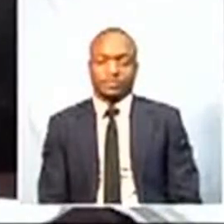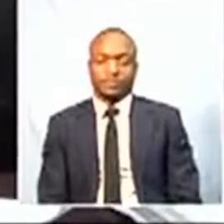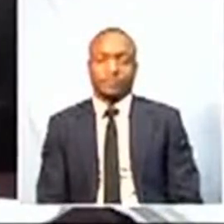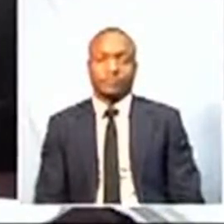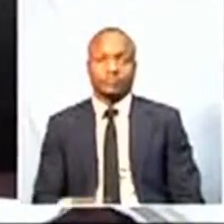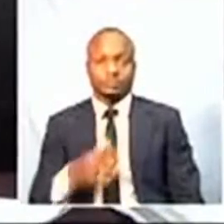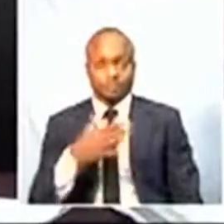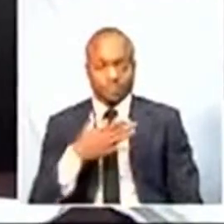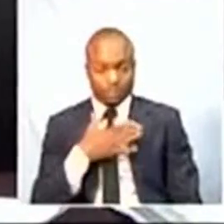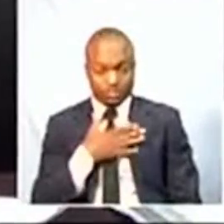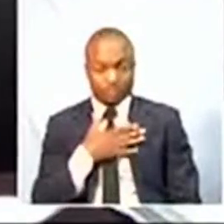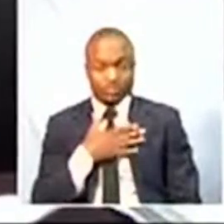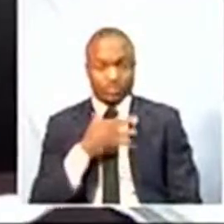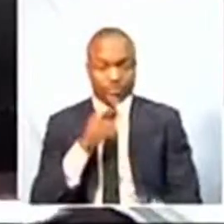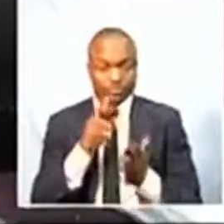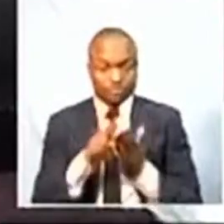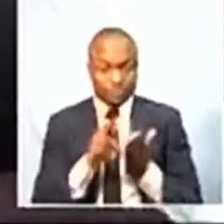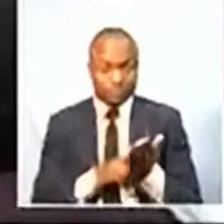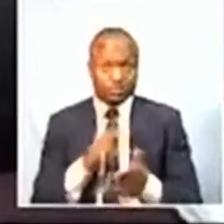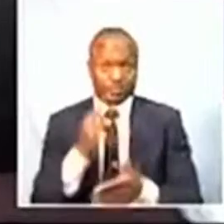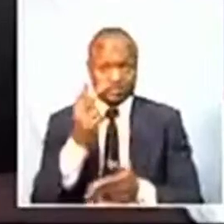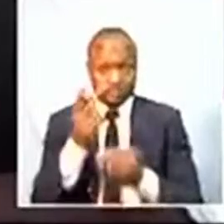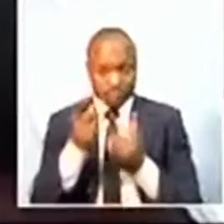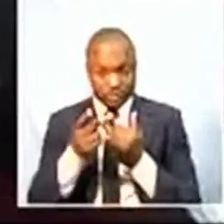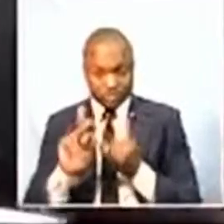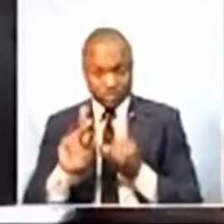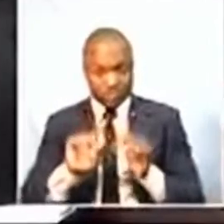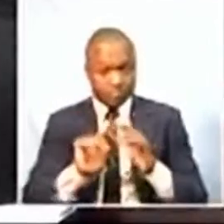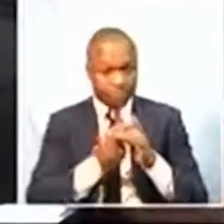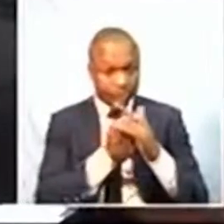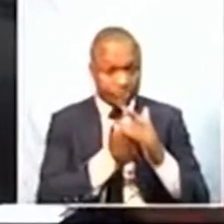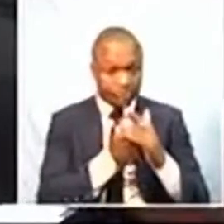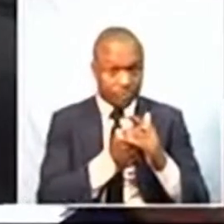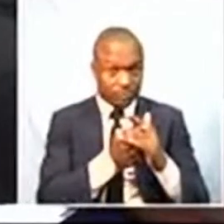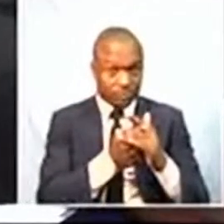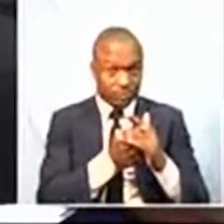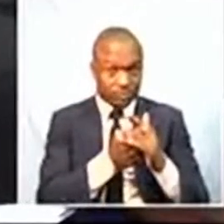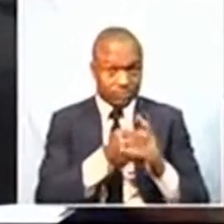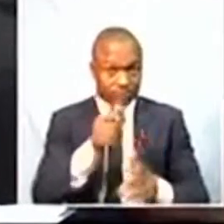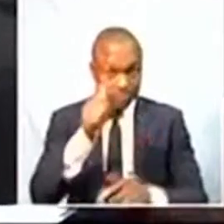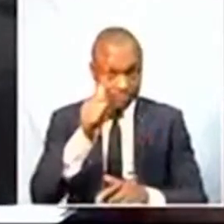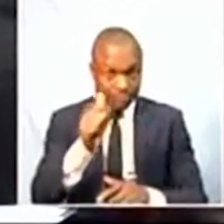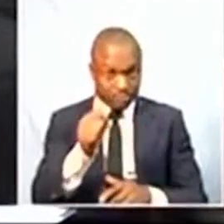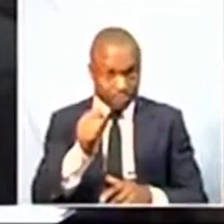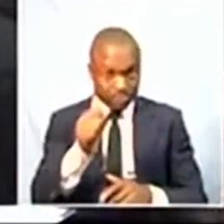Chair, my memorandum has two sections. I'll start with section 1, section A,